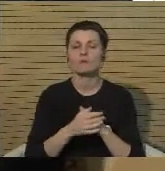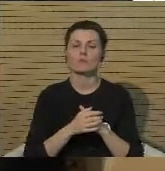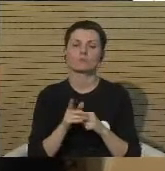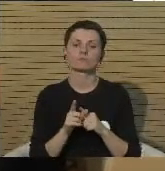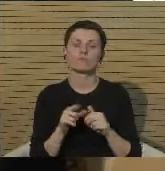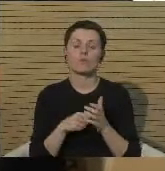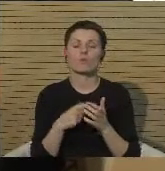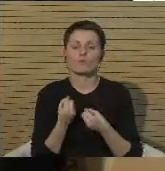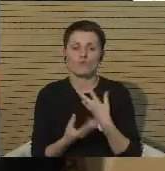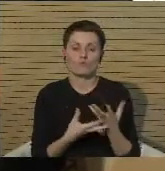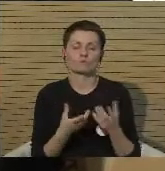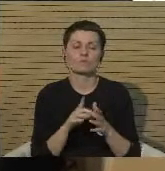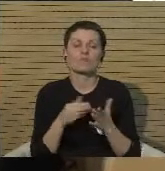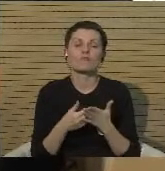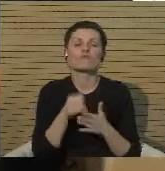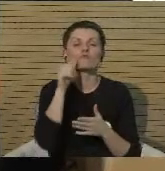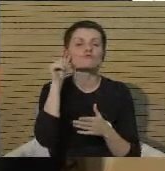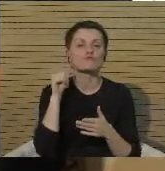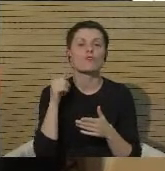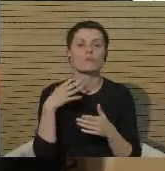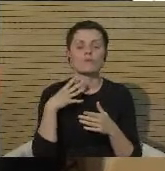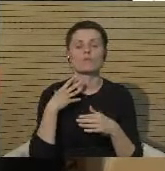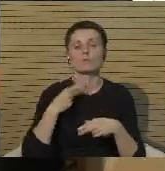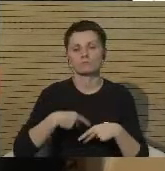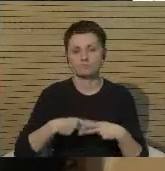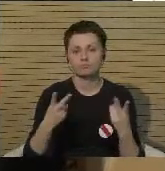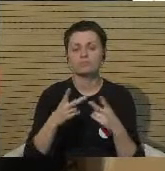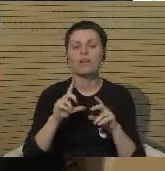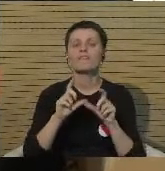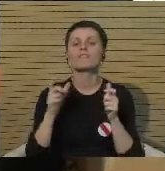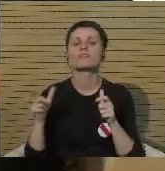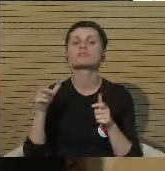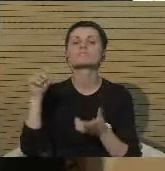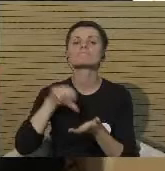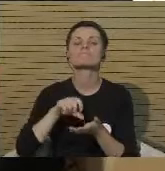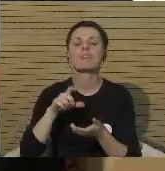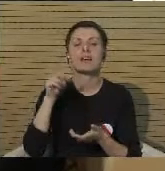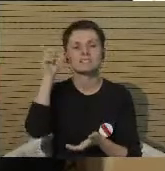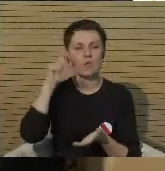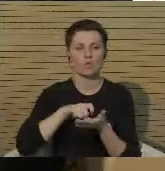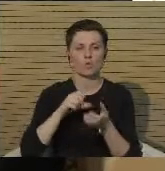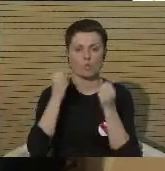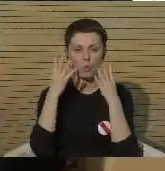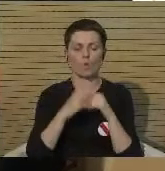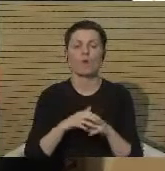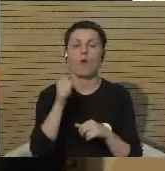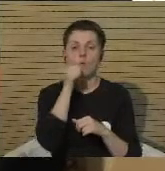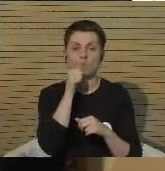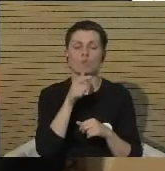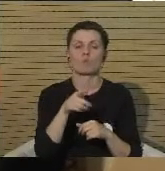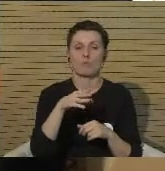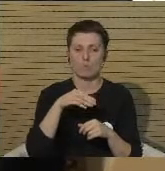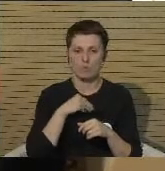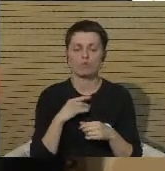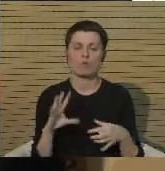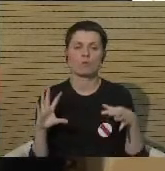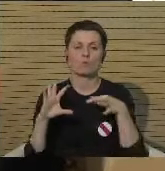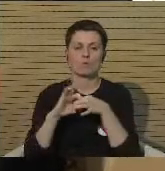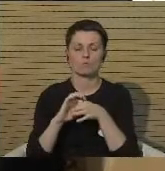vast array of institutions that deal with culture and that promote cultural issues.